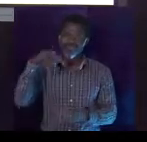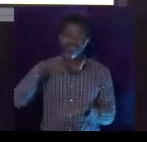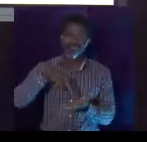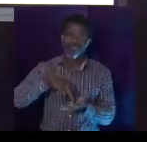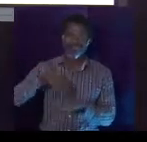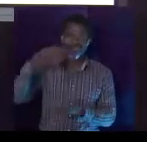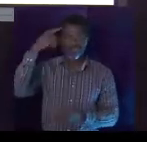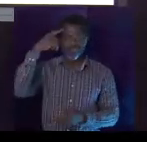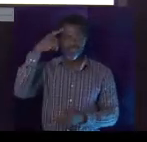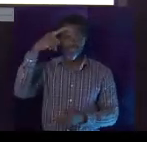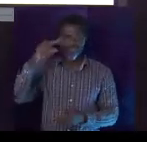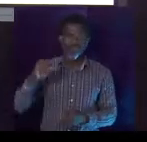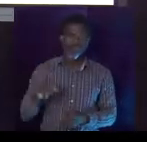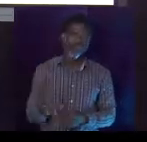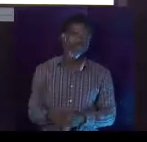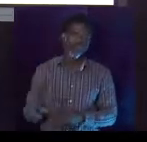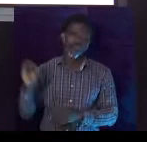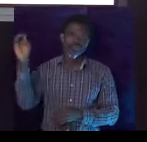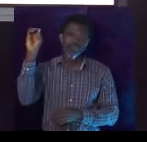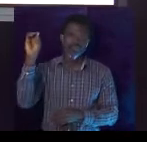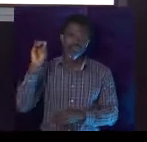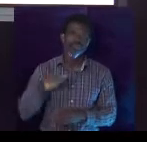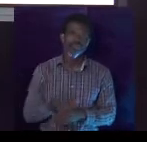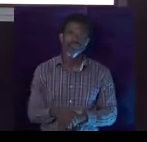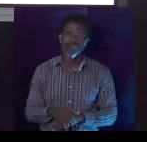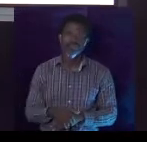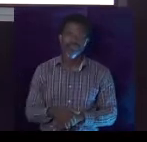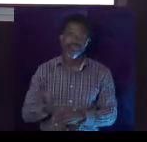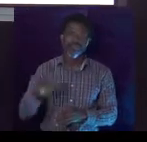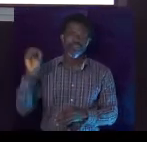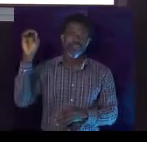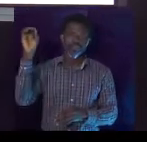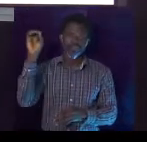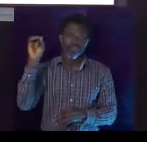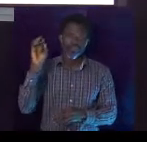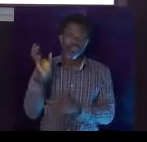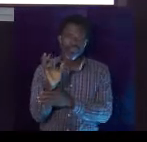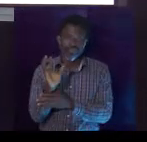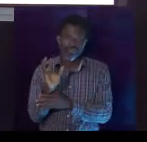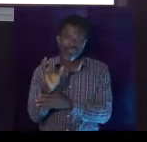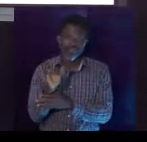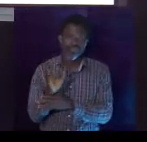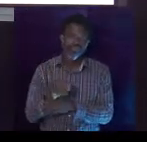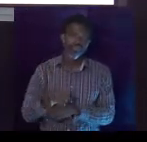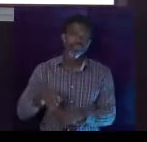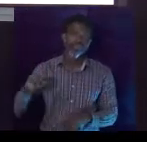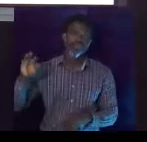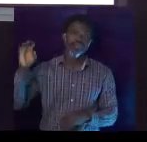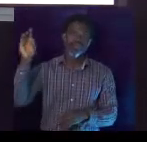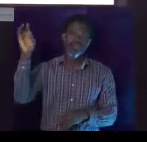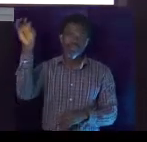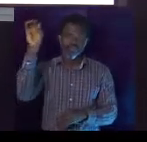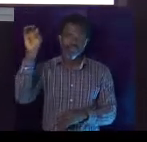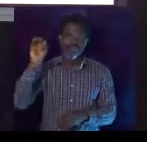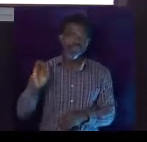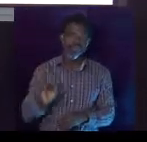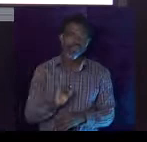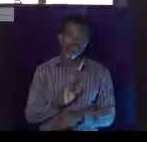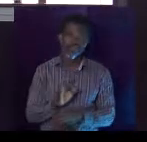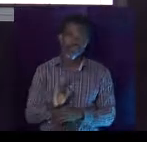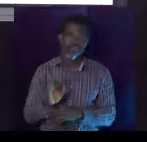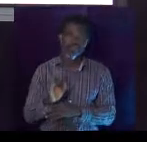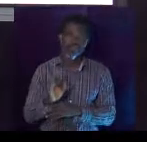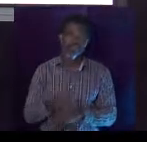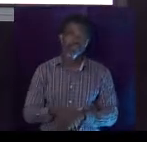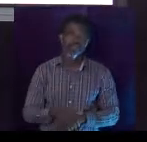degree, and F means Fahrenheit. Now you see degrees Celsius, degrees Fahrenheit.